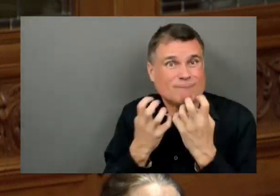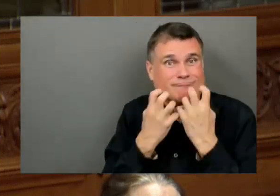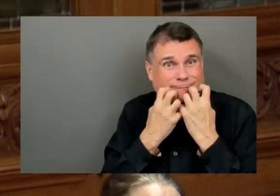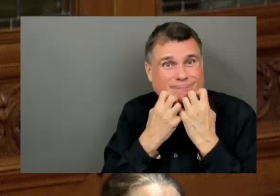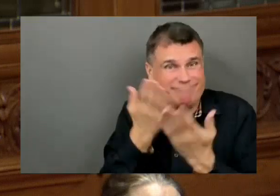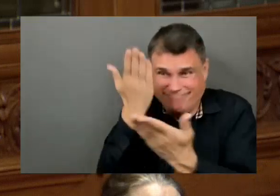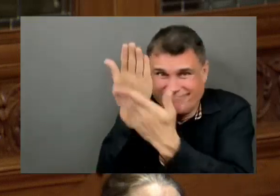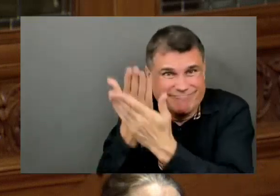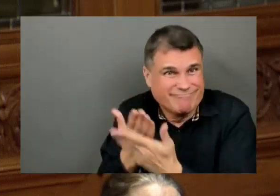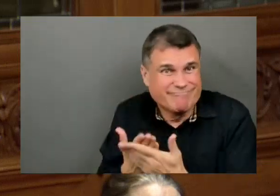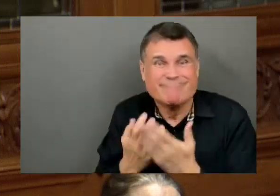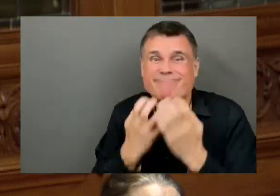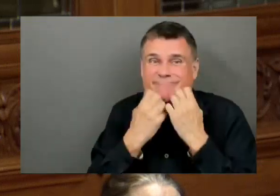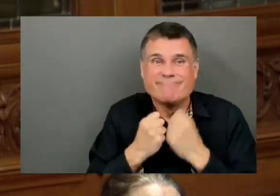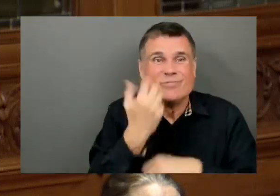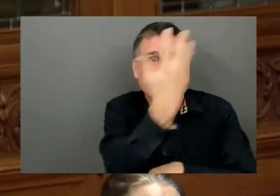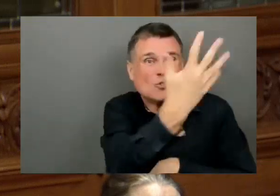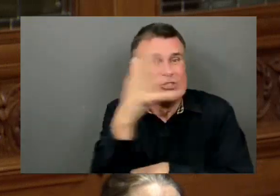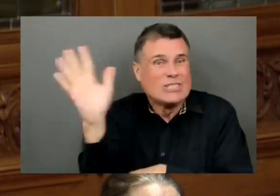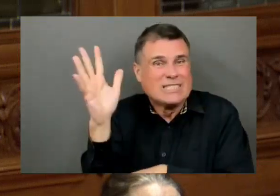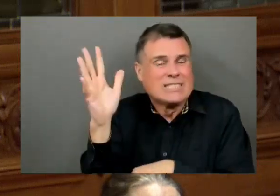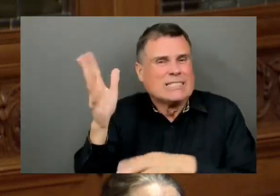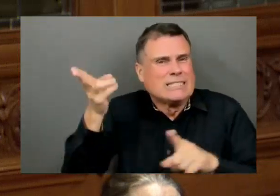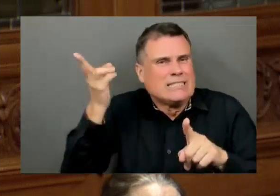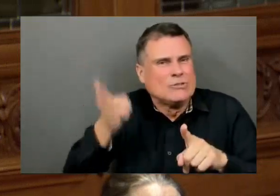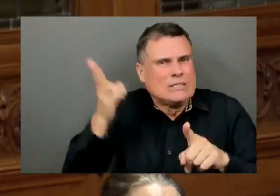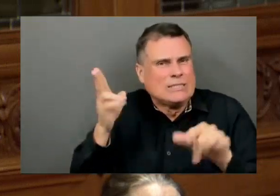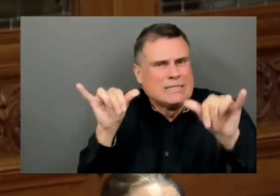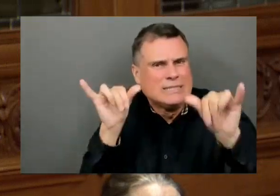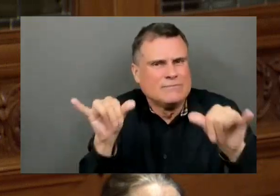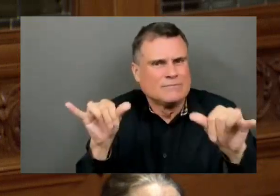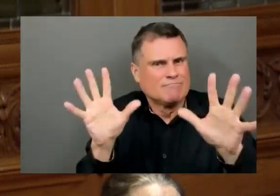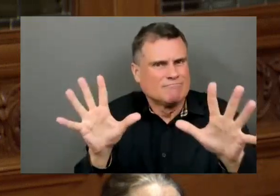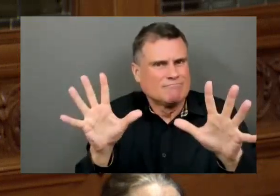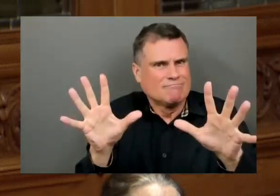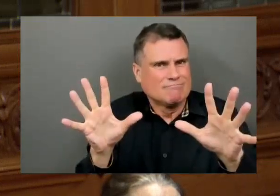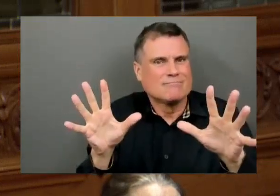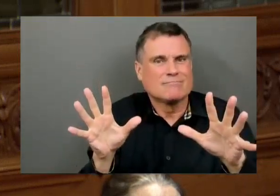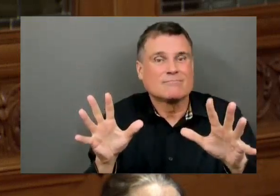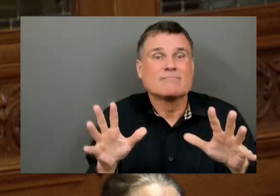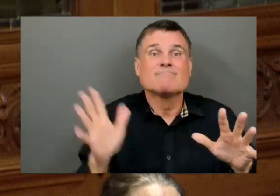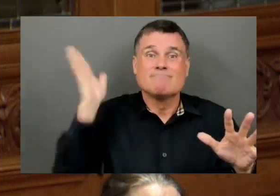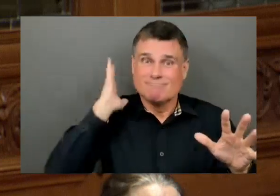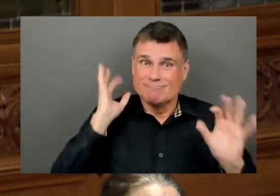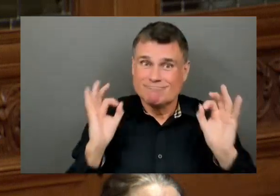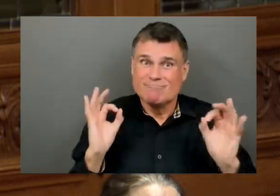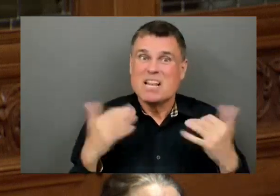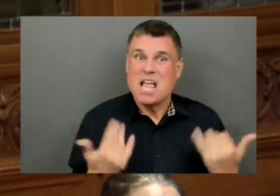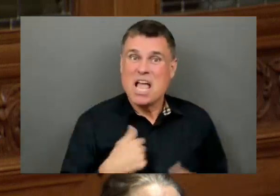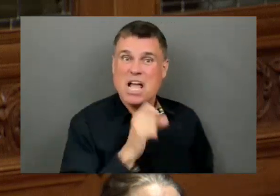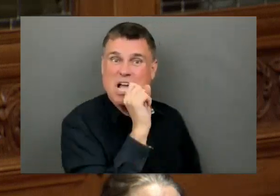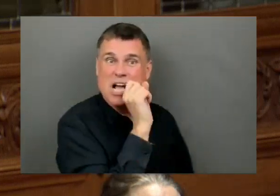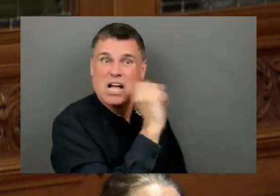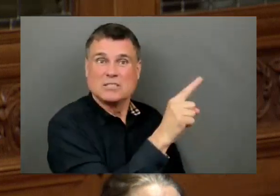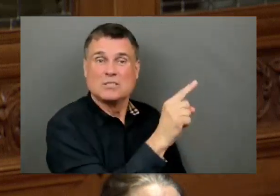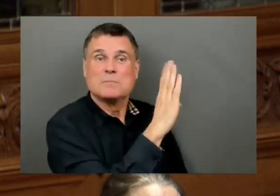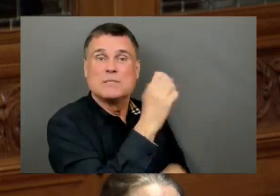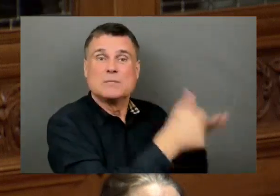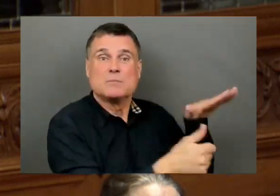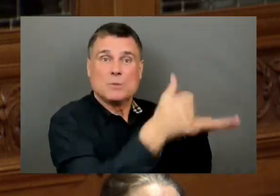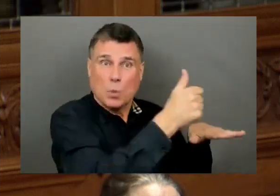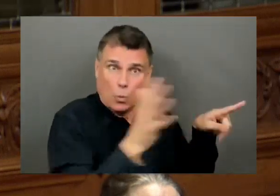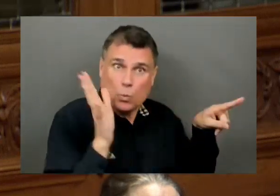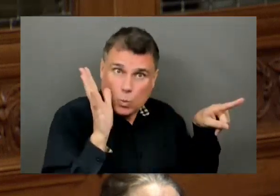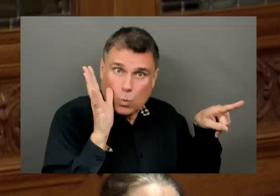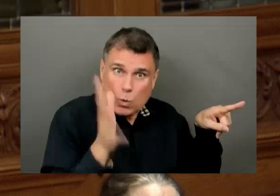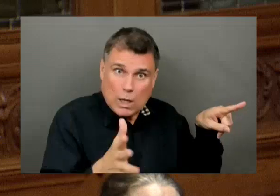to. My question is to the Premier. Will he put enough conservation financing on the table